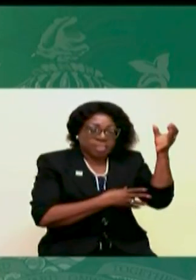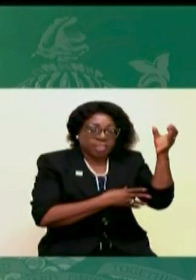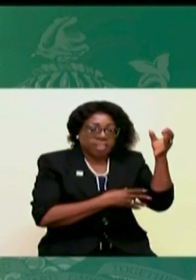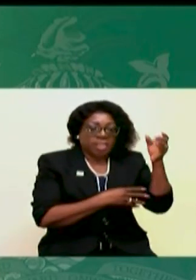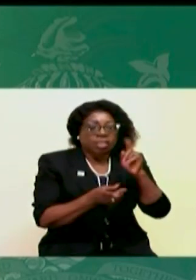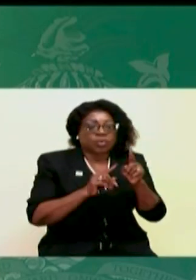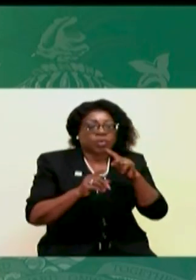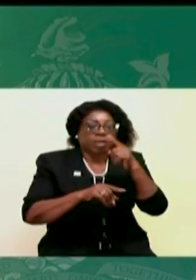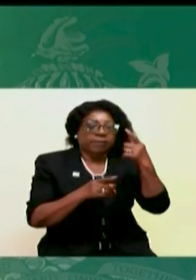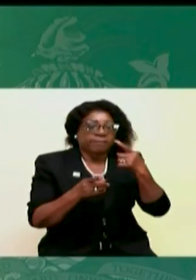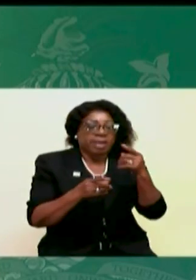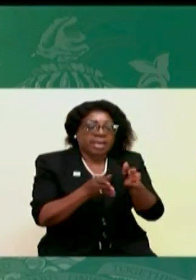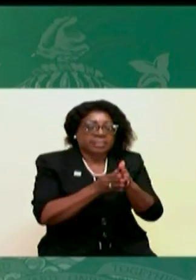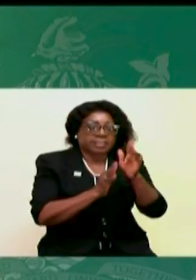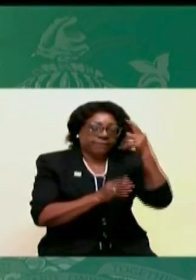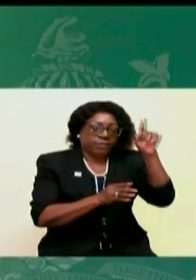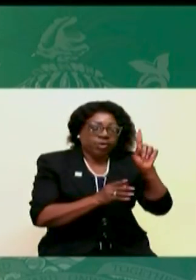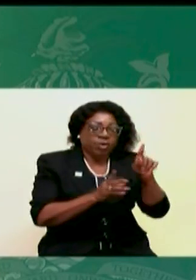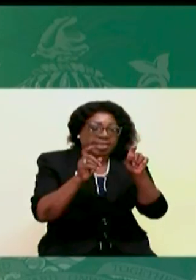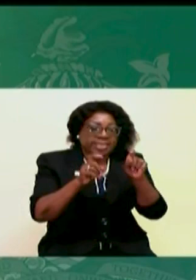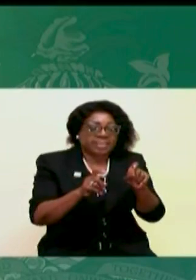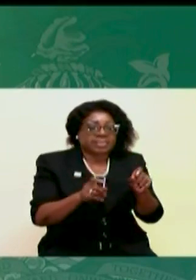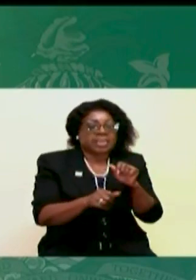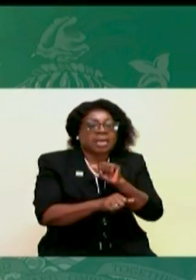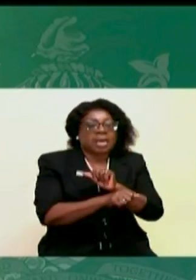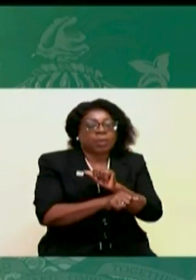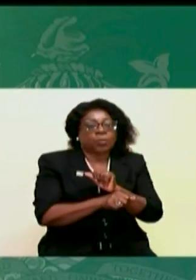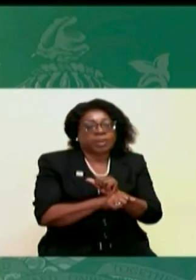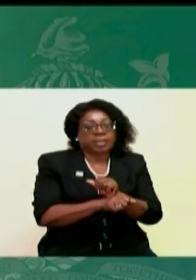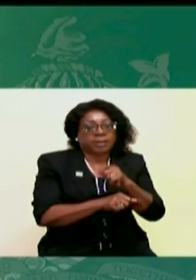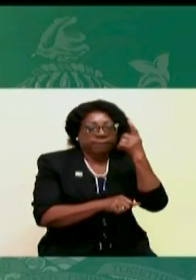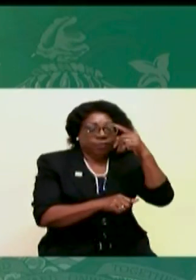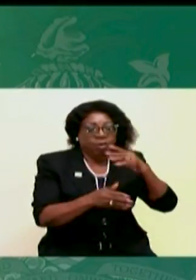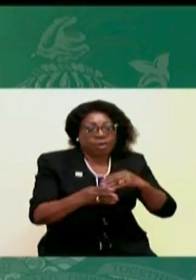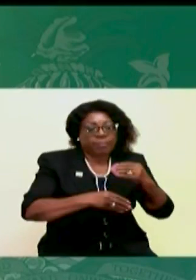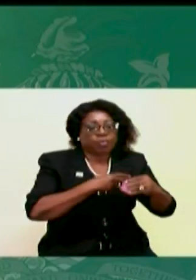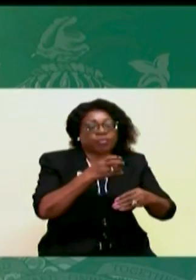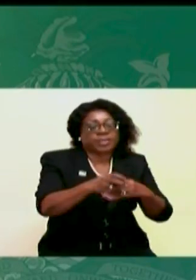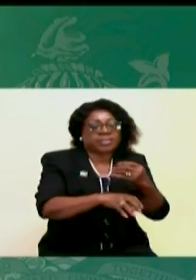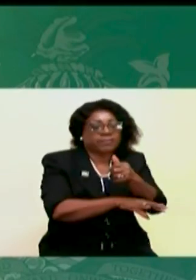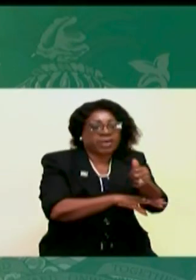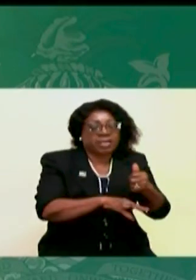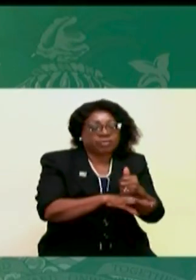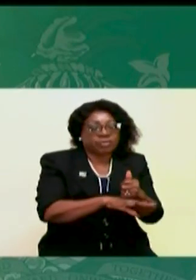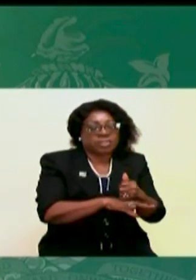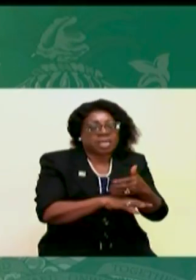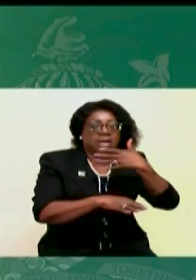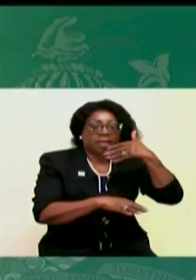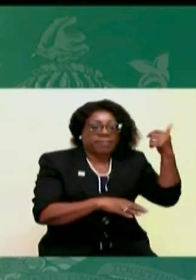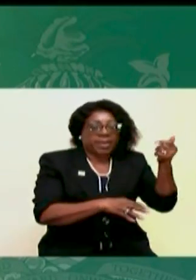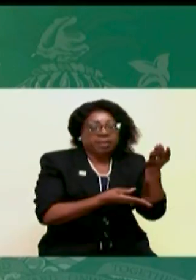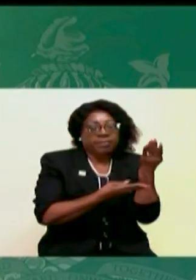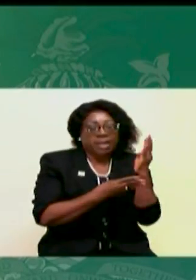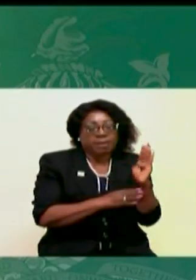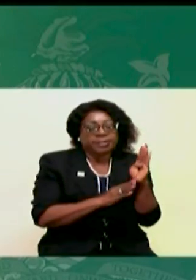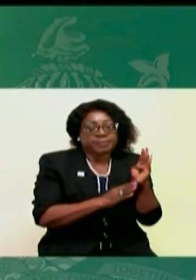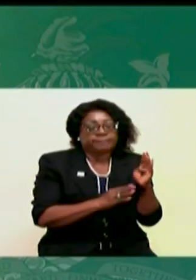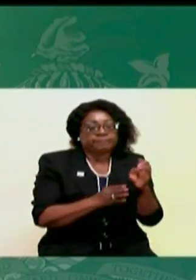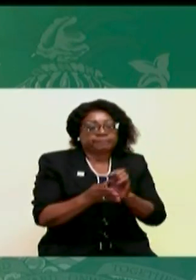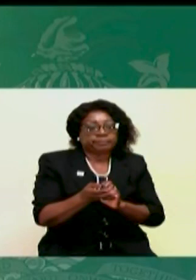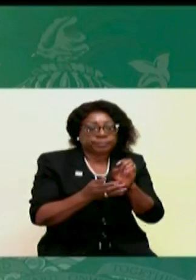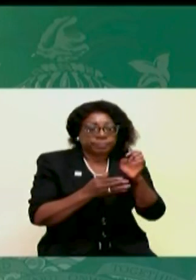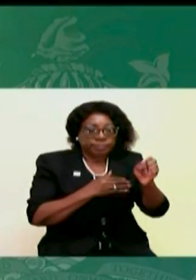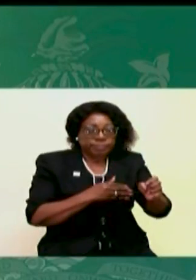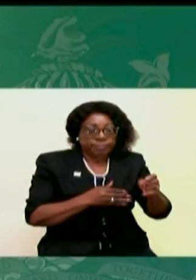your needs, and working towards a progressive Andros and a better Bahamas. I extend my